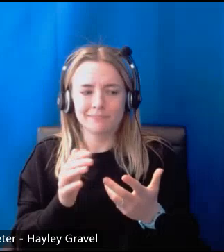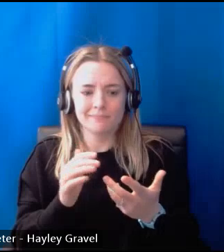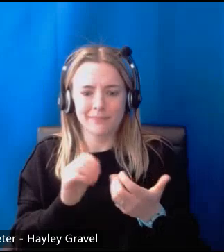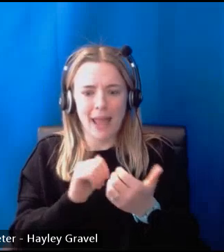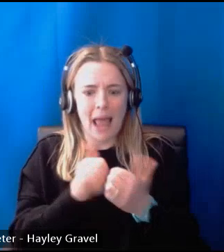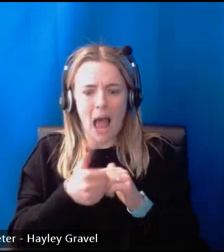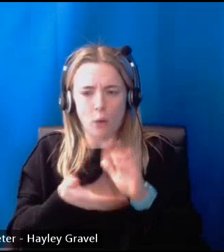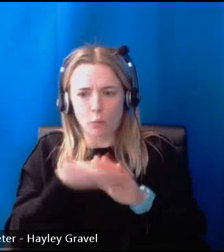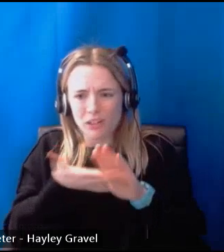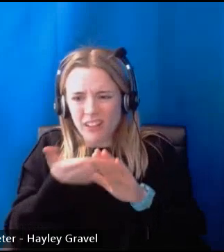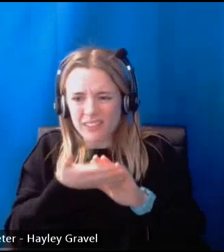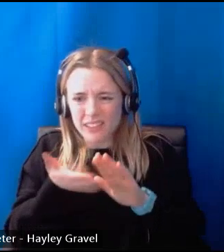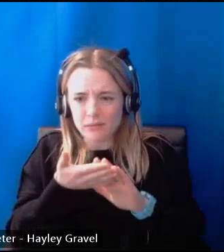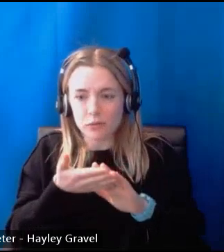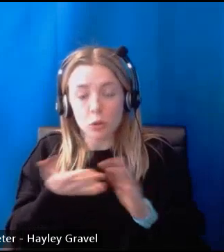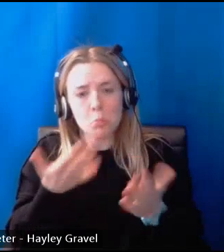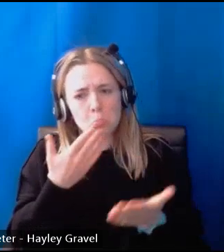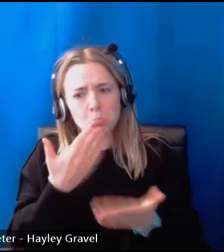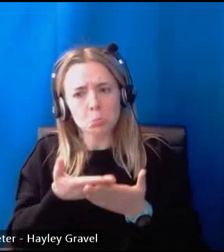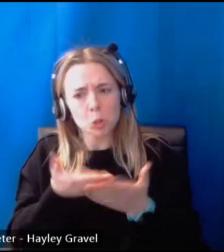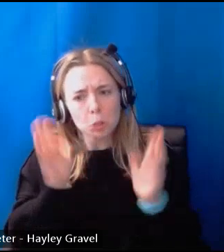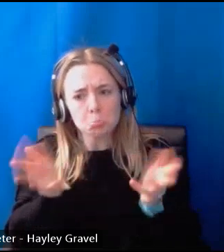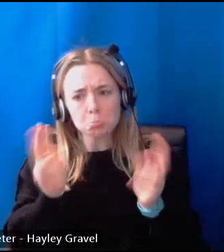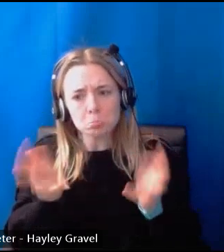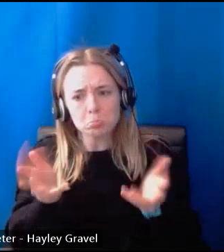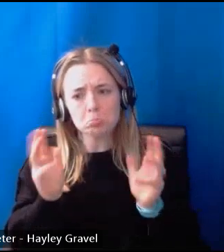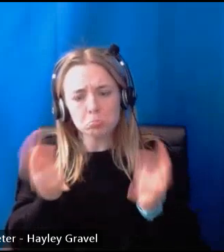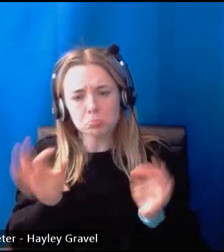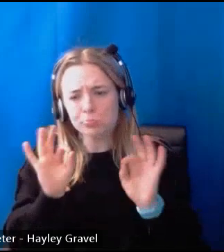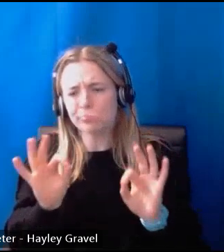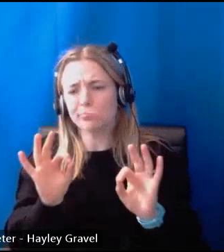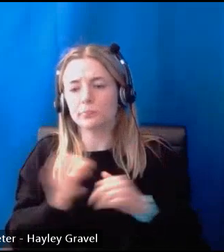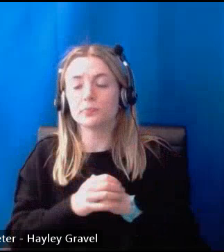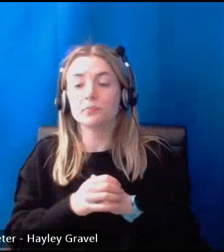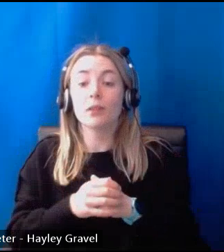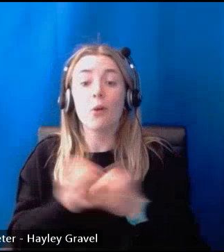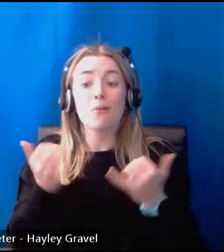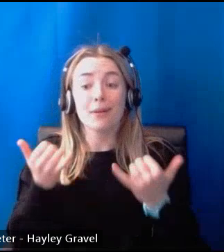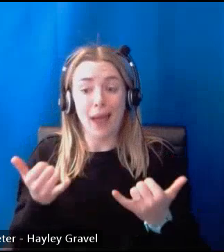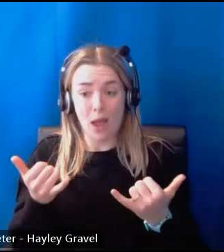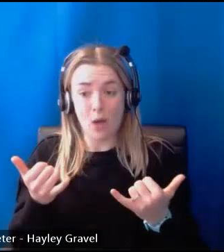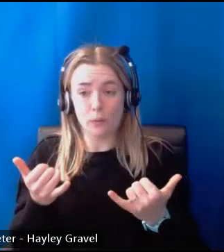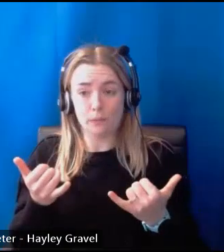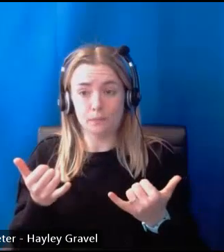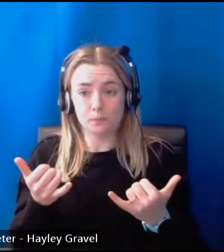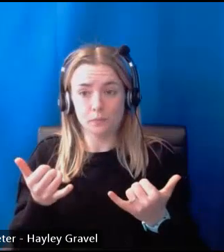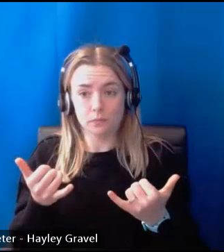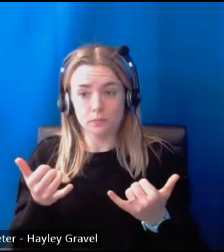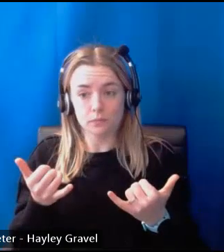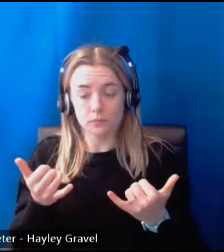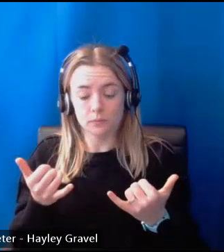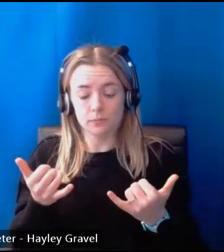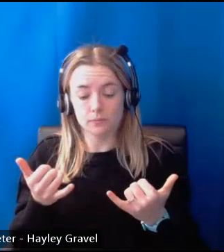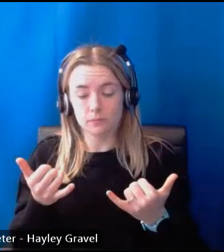So I'm glad we had that conversation. What I want to make sure that we're doing now, and I want to go back to,